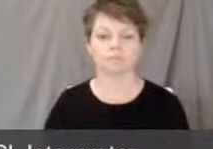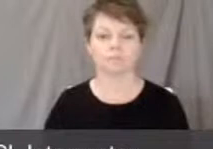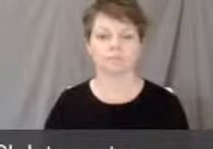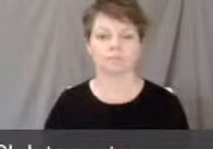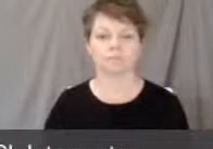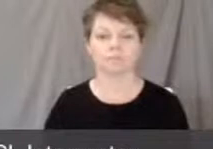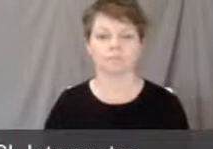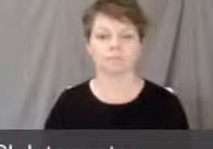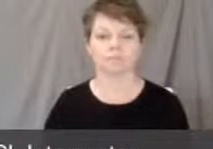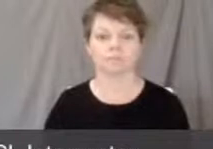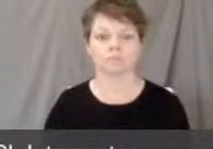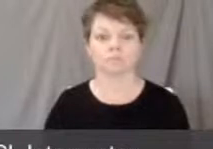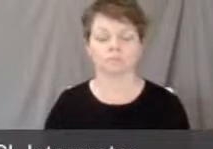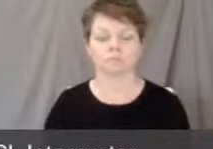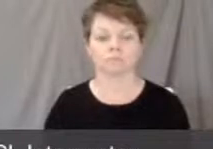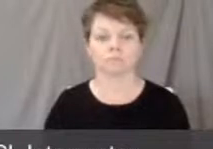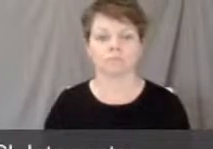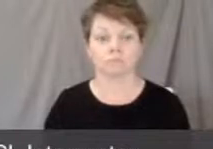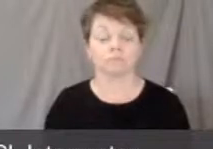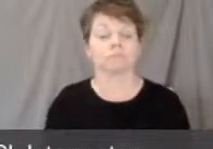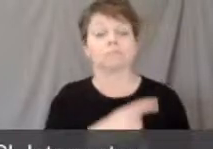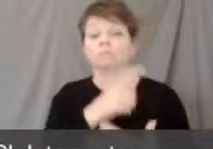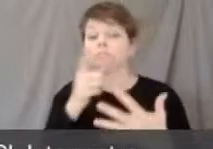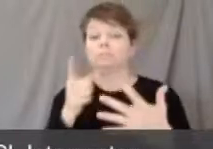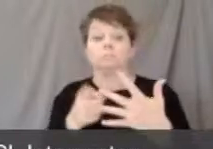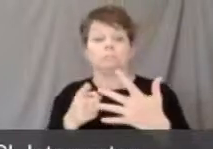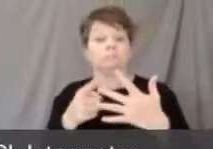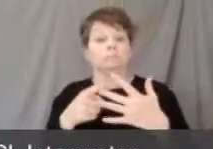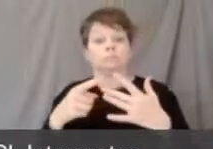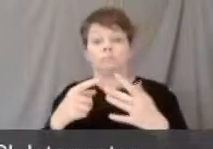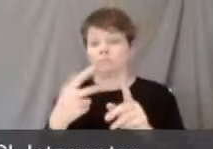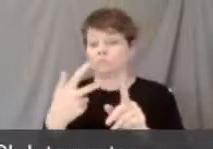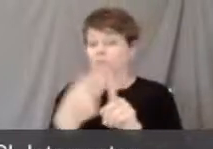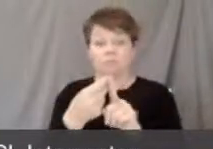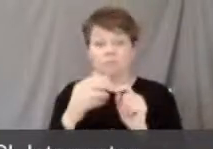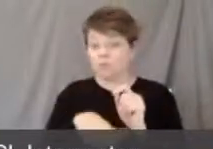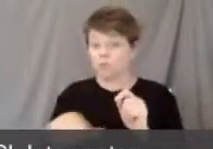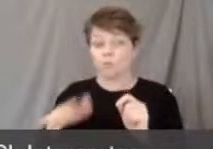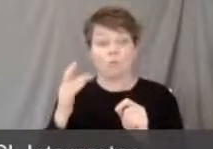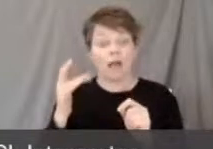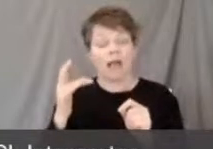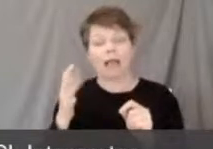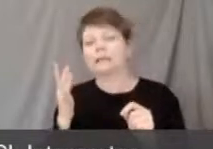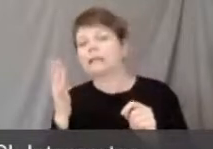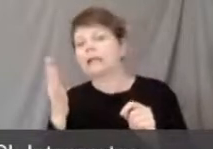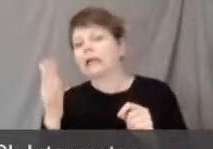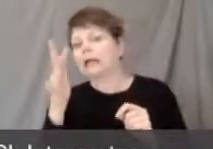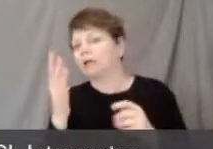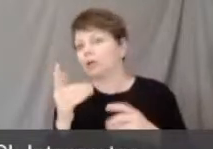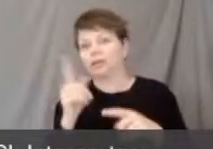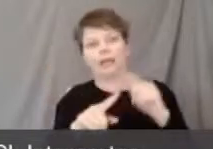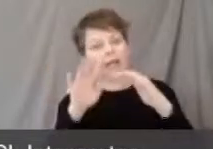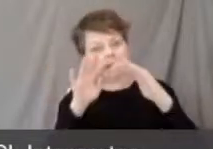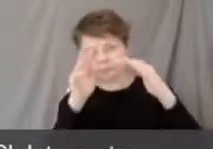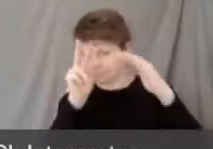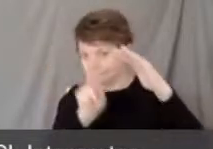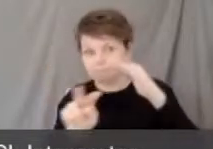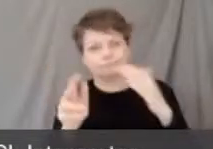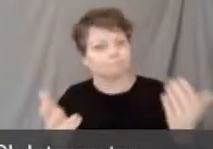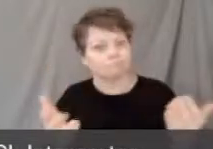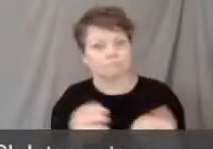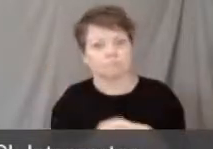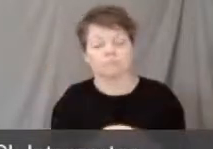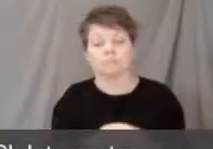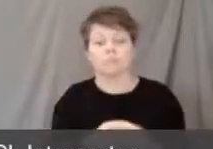So the next bucket would be to protect children from any yet unknown downstream effects. We have absolutely no idea if this will